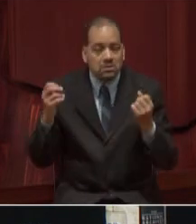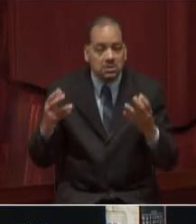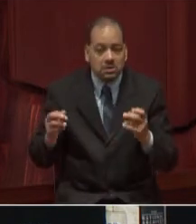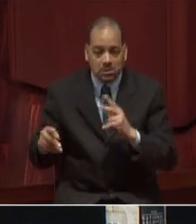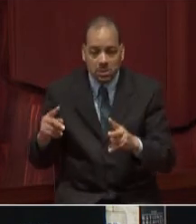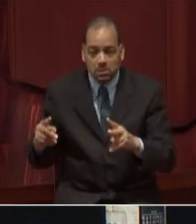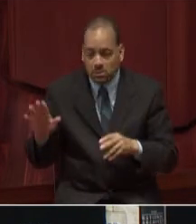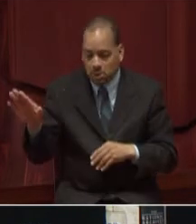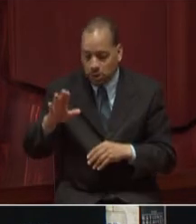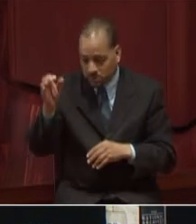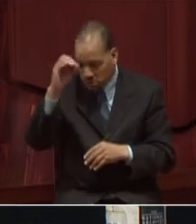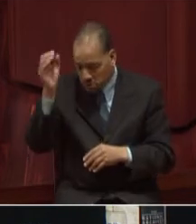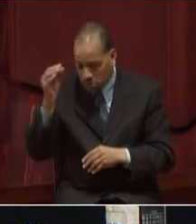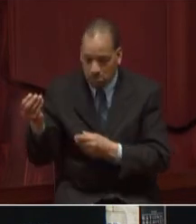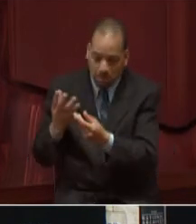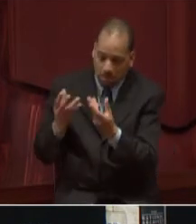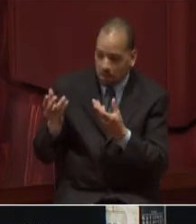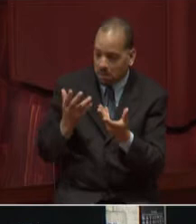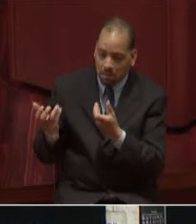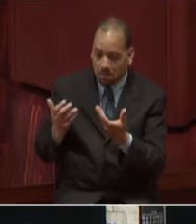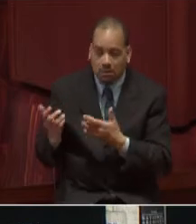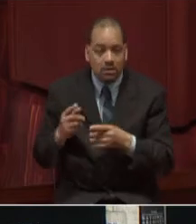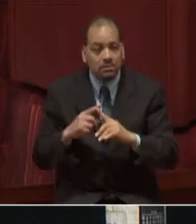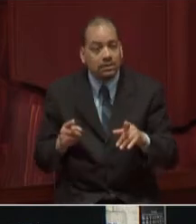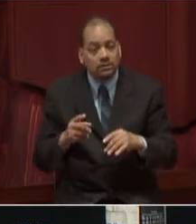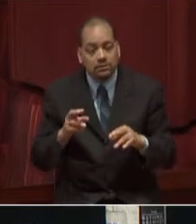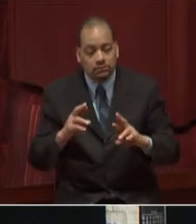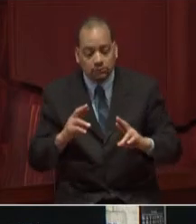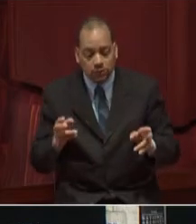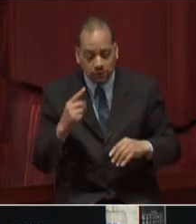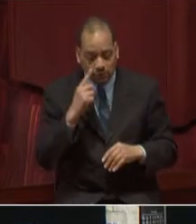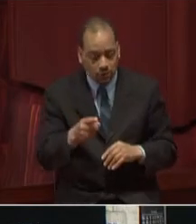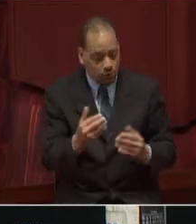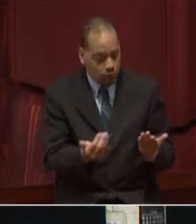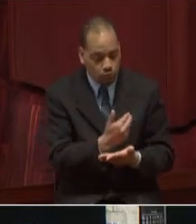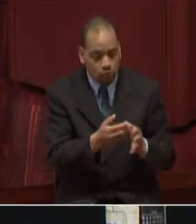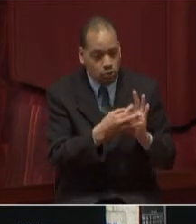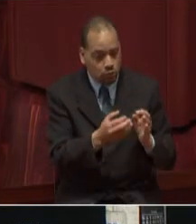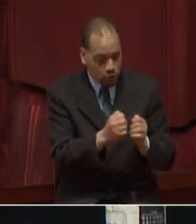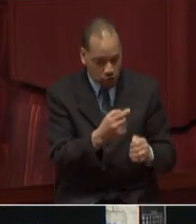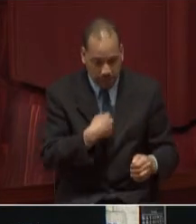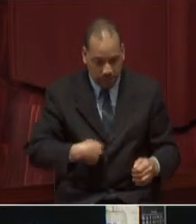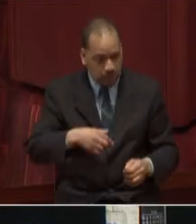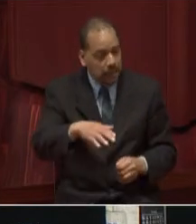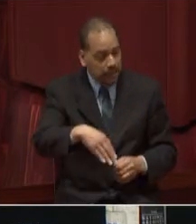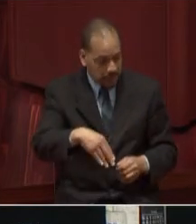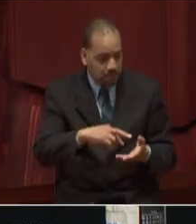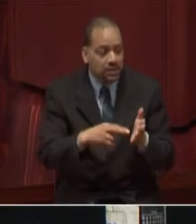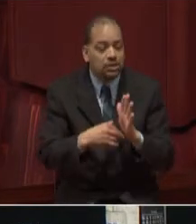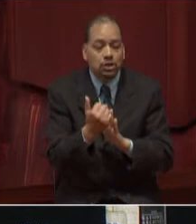you'd be hemmed in before you could even see whether you could strike a new posture with the Chinese, and your agenda would shrink, and so you would